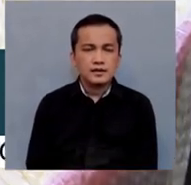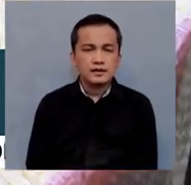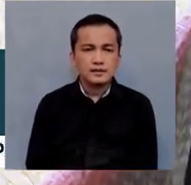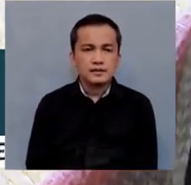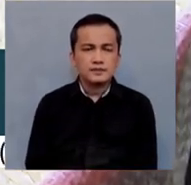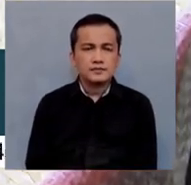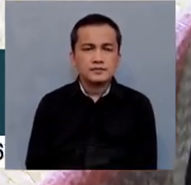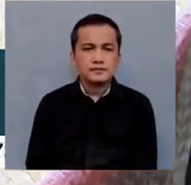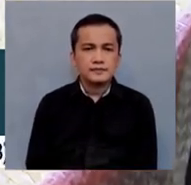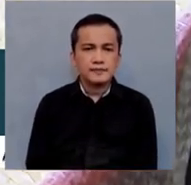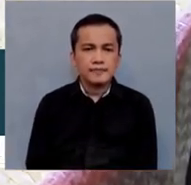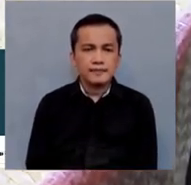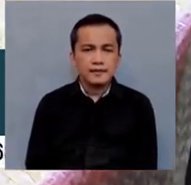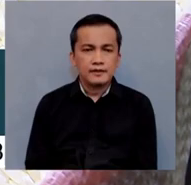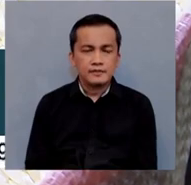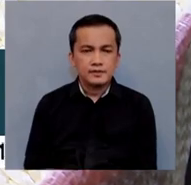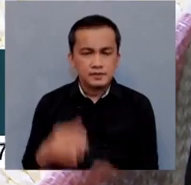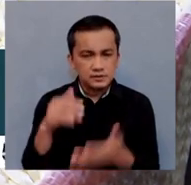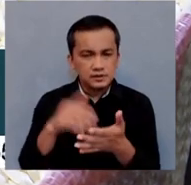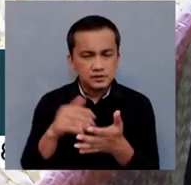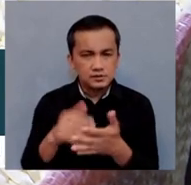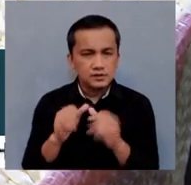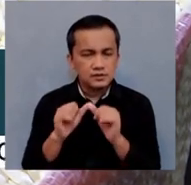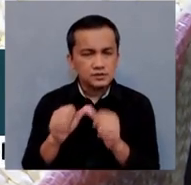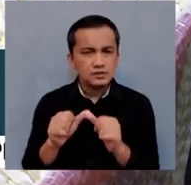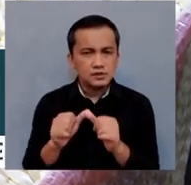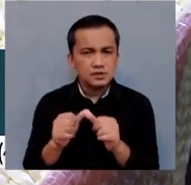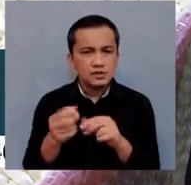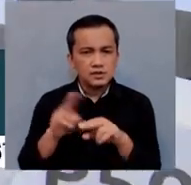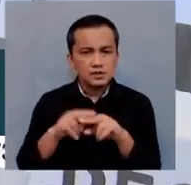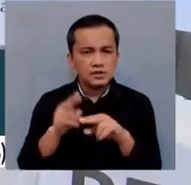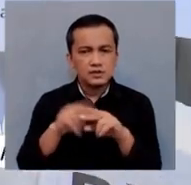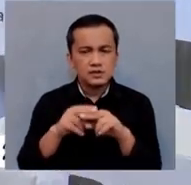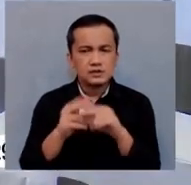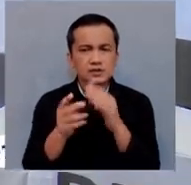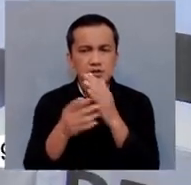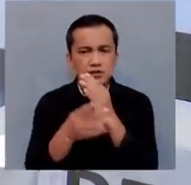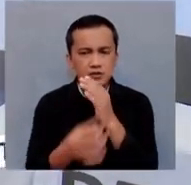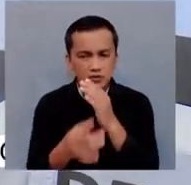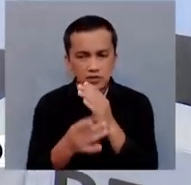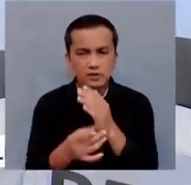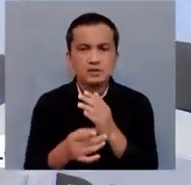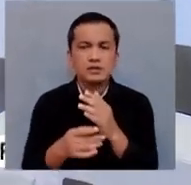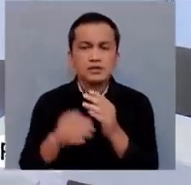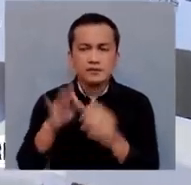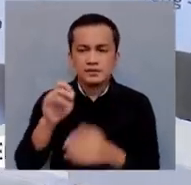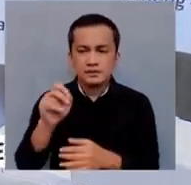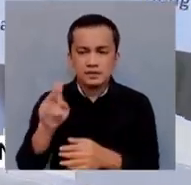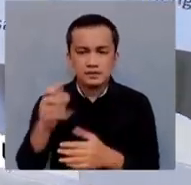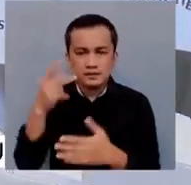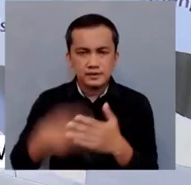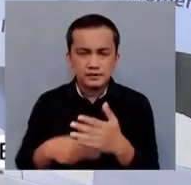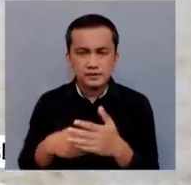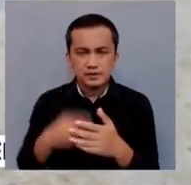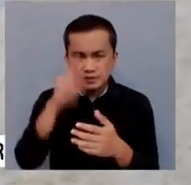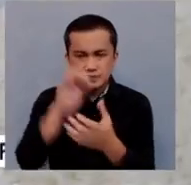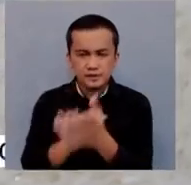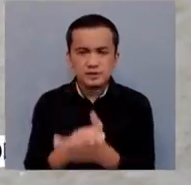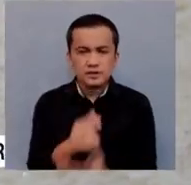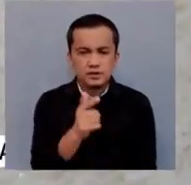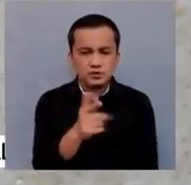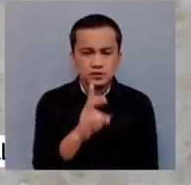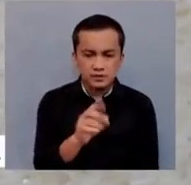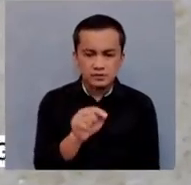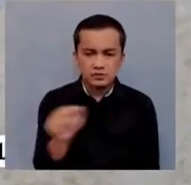needs to be further studied with a continuous hike in oil and fertilizer prices. He believes 27 to 28 pesos per